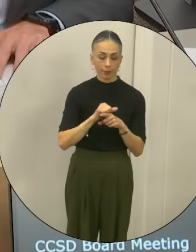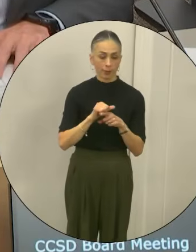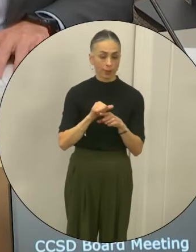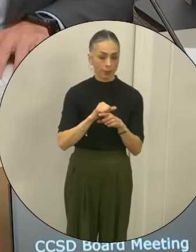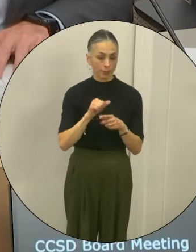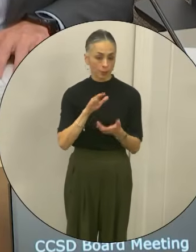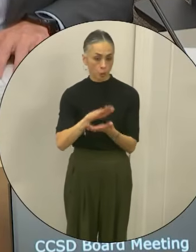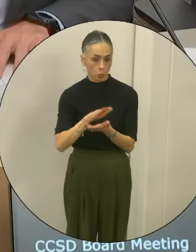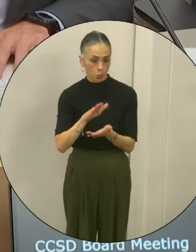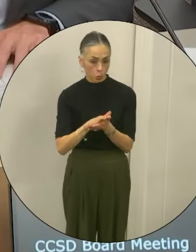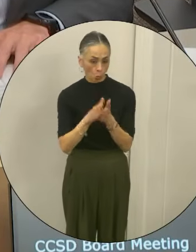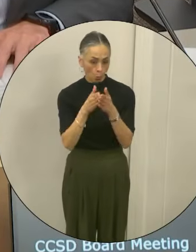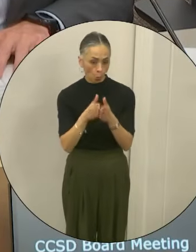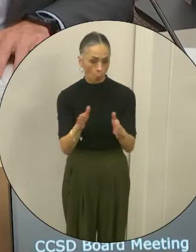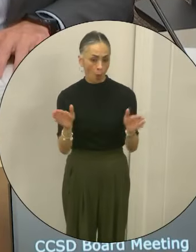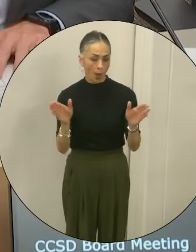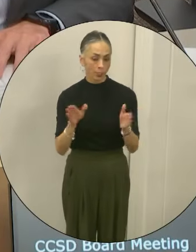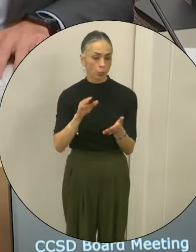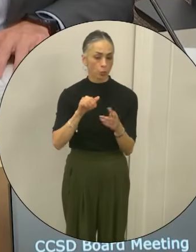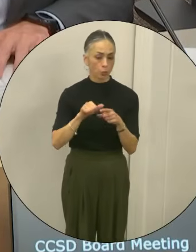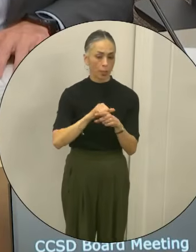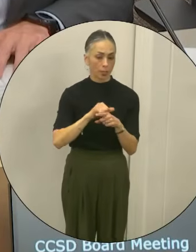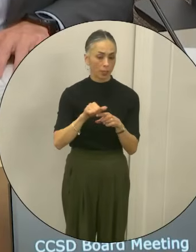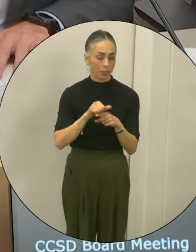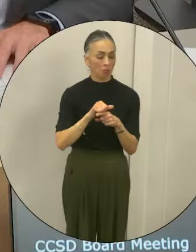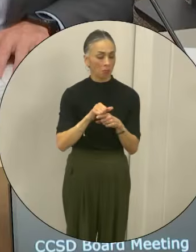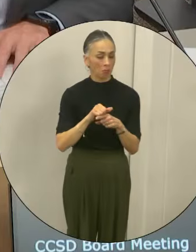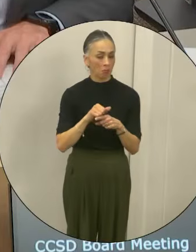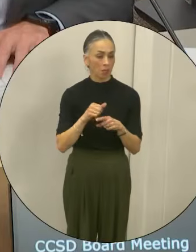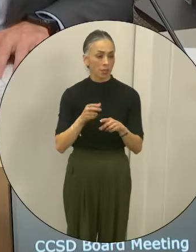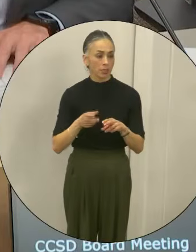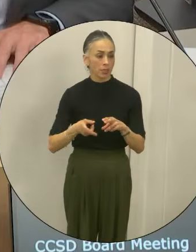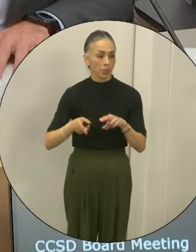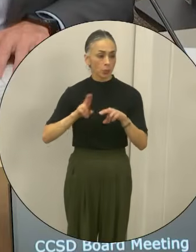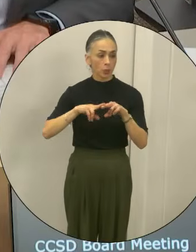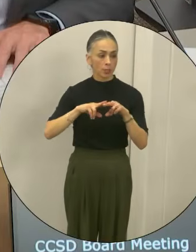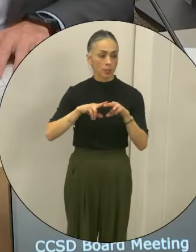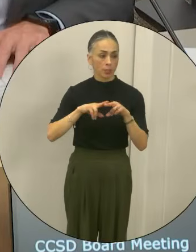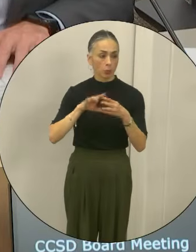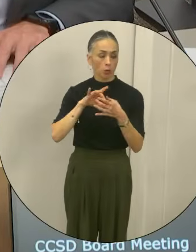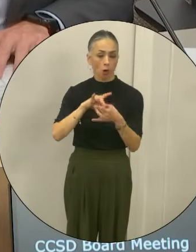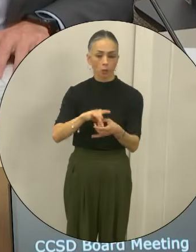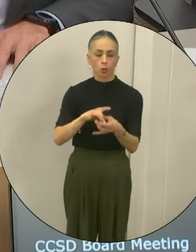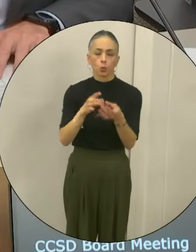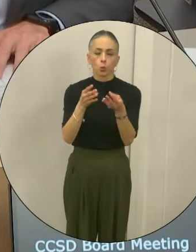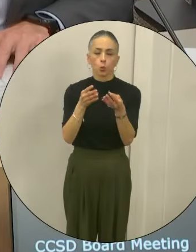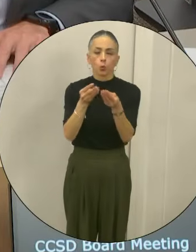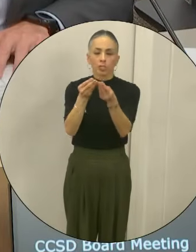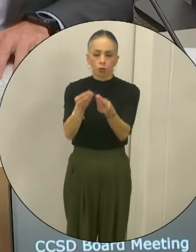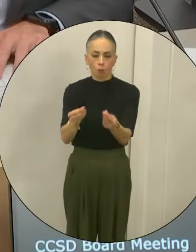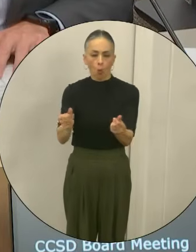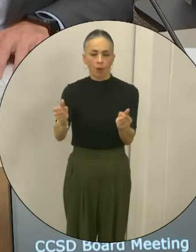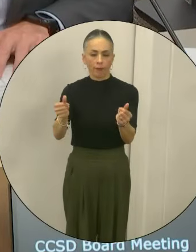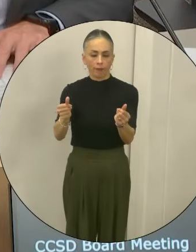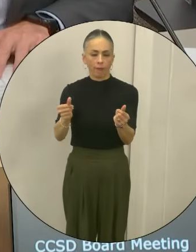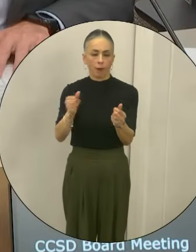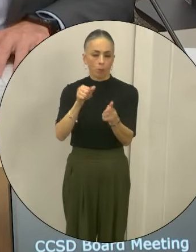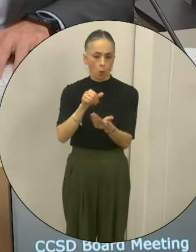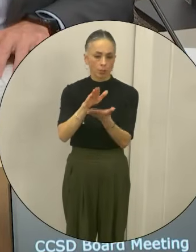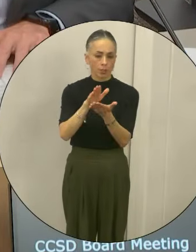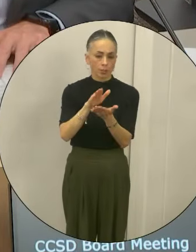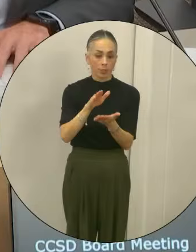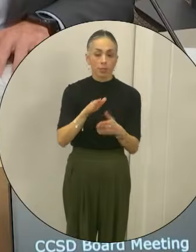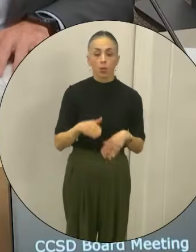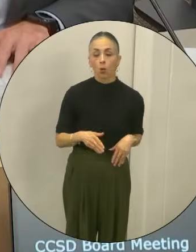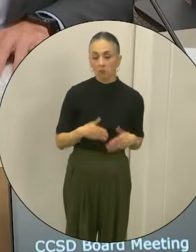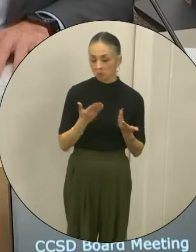our school-wide training has greatly increased in regards to the restorative approaches. So that's some of the things that